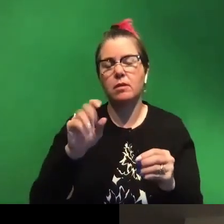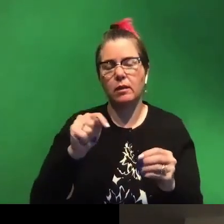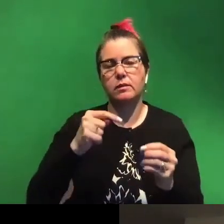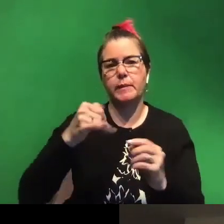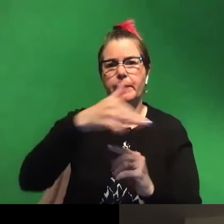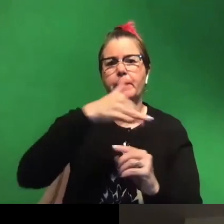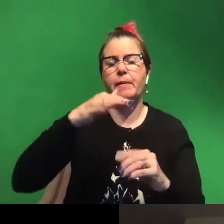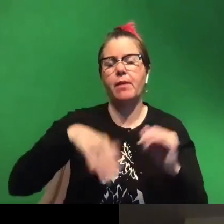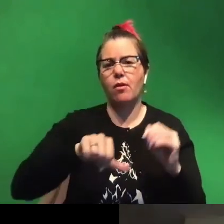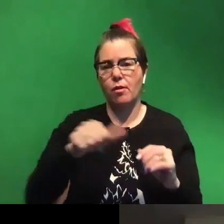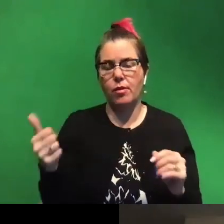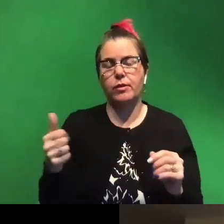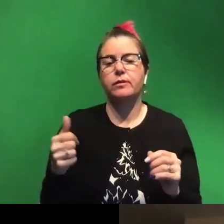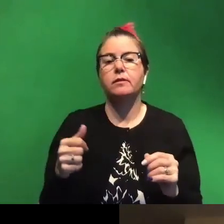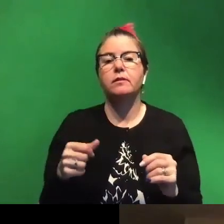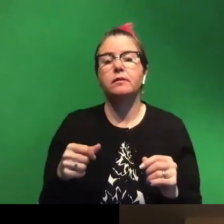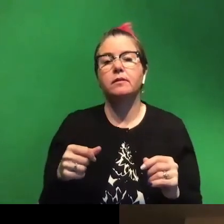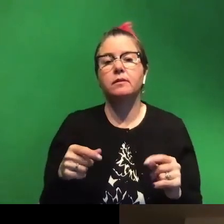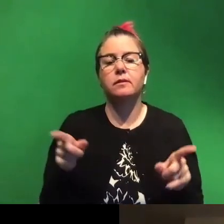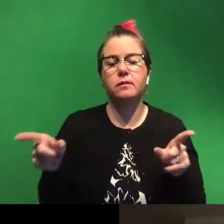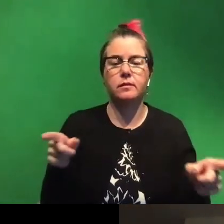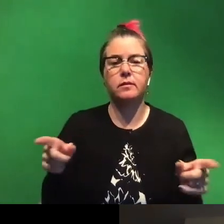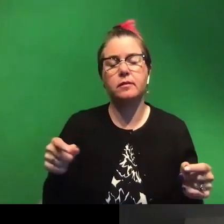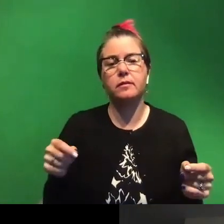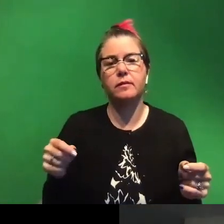and that would,